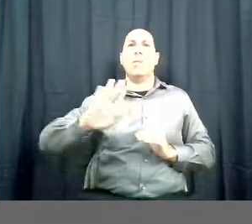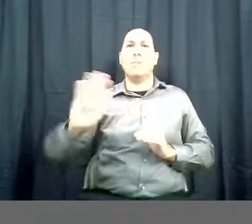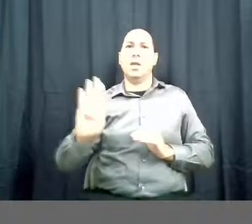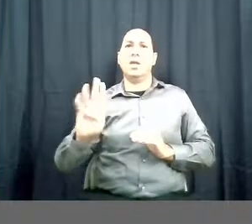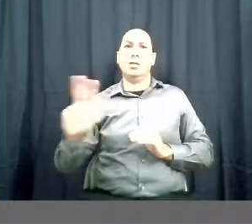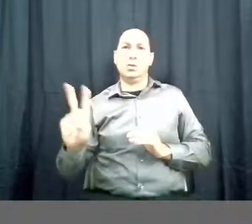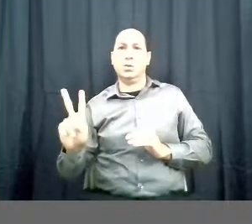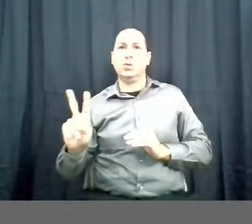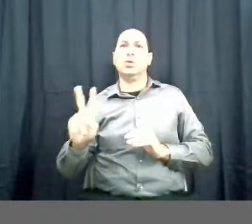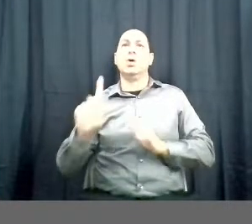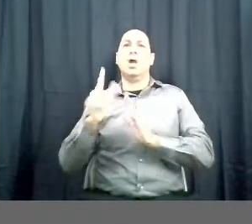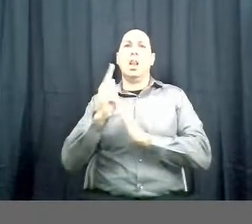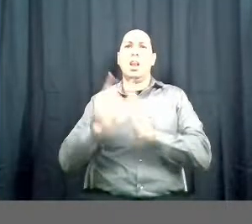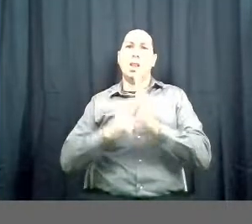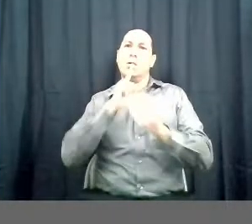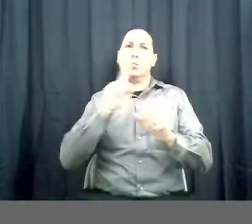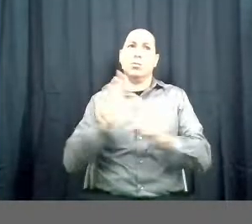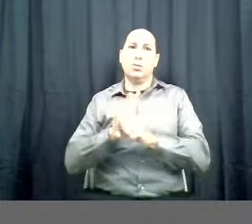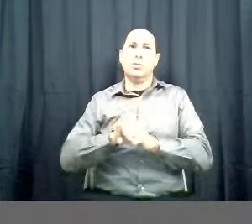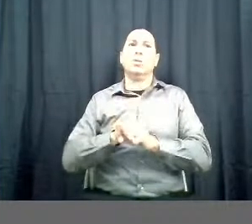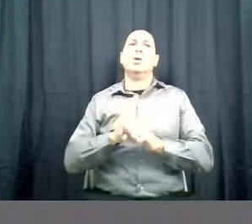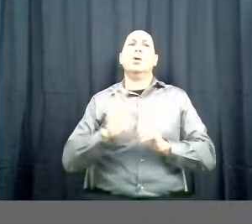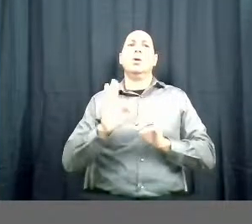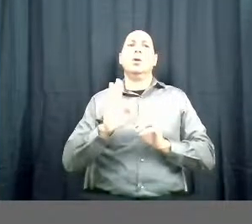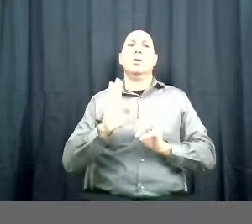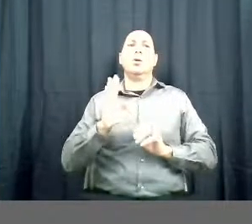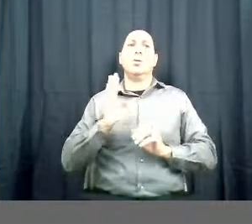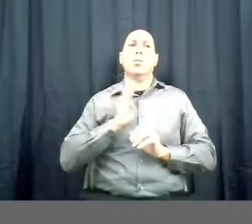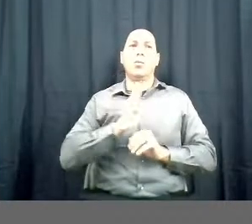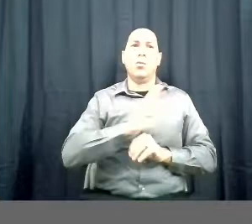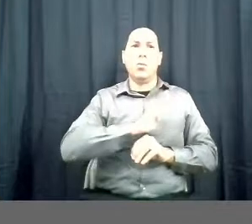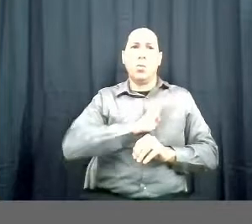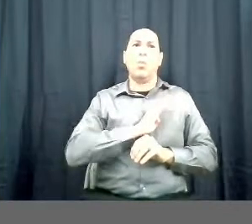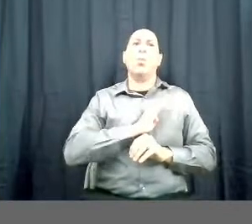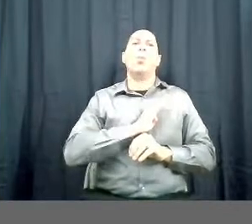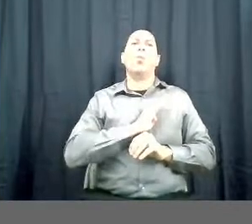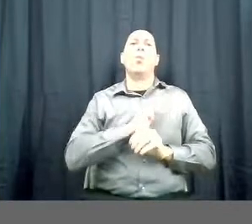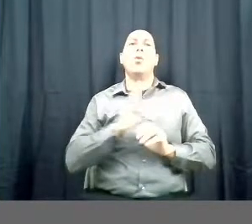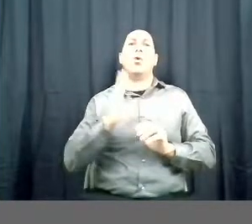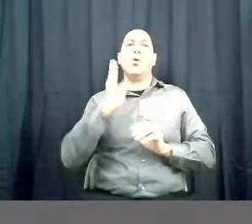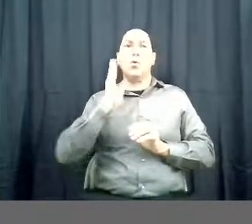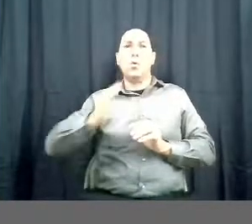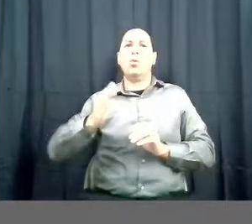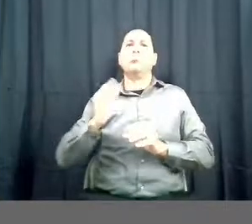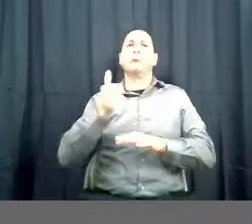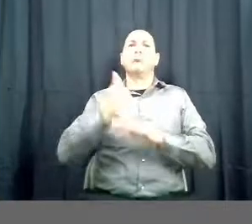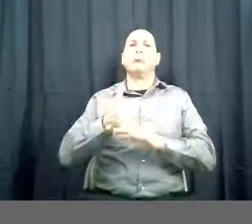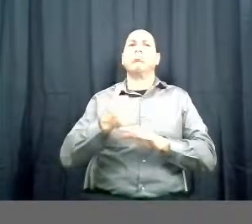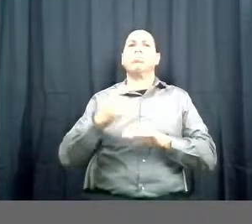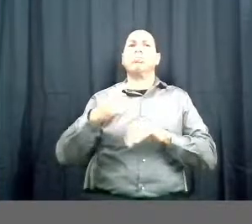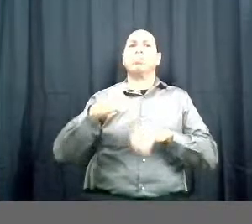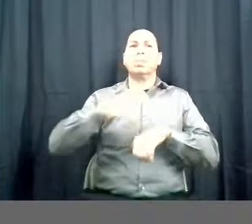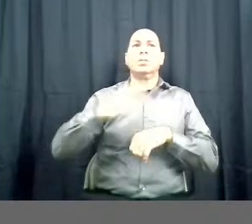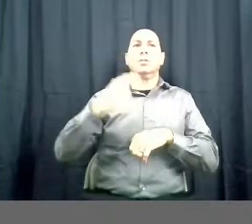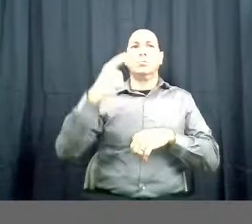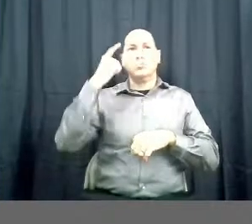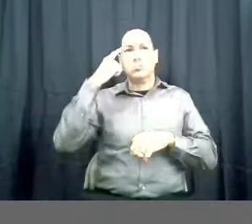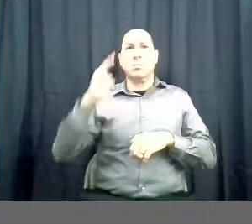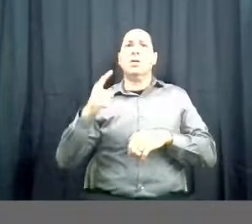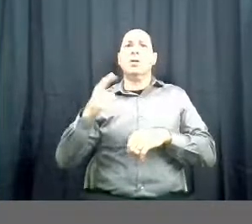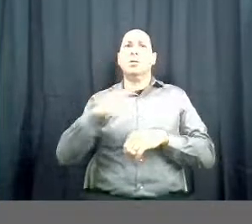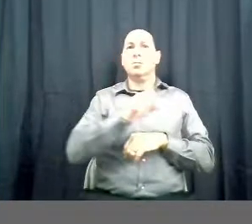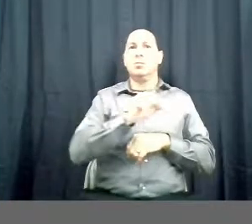the importance of PREPA improving its fuel procurement practices and directs the board staff to work collaboratively with PREPA to achieve the